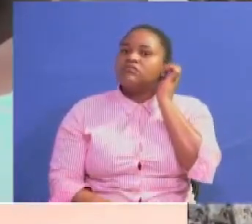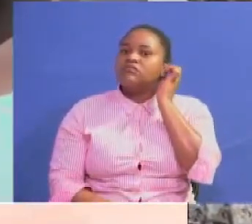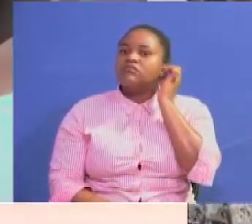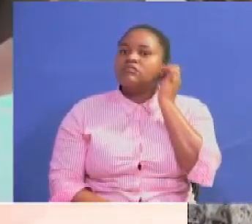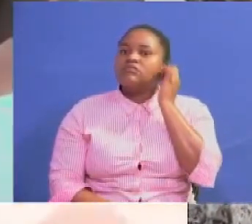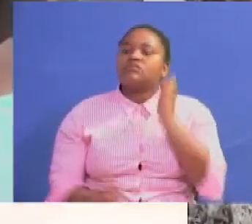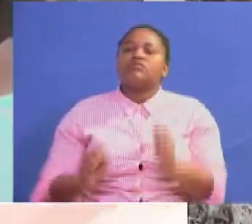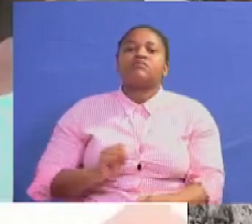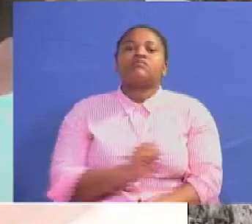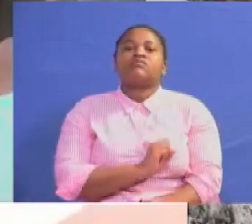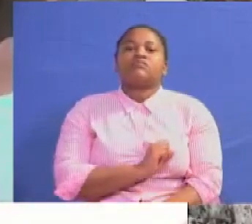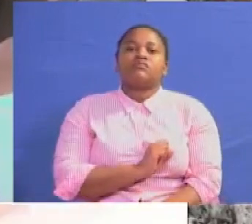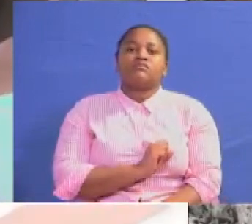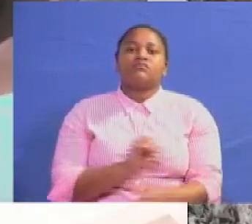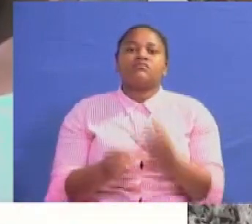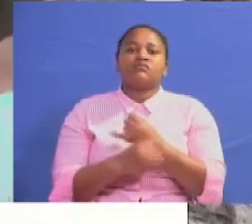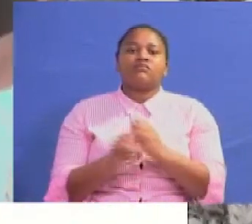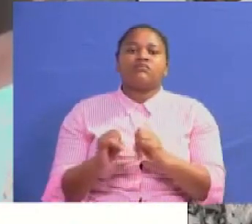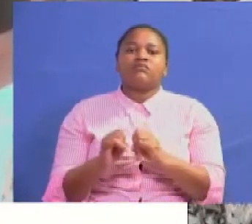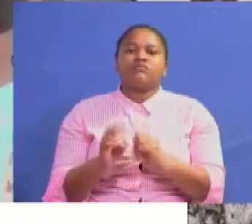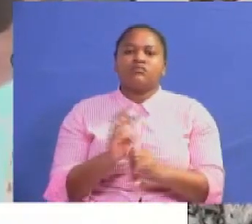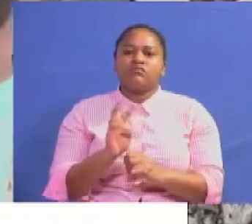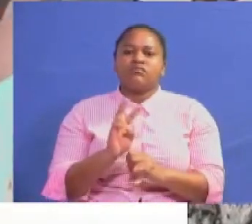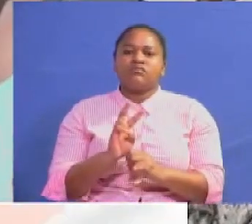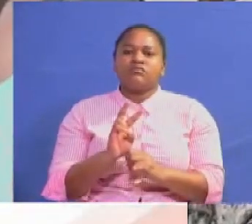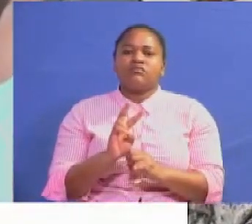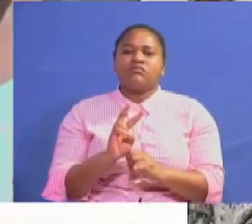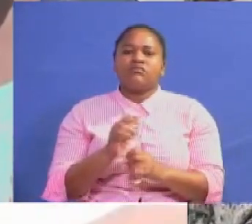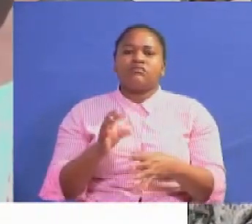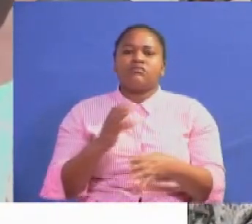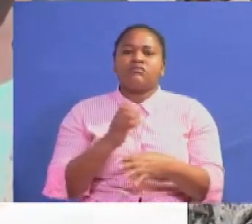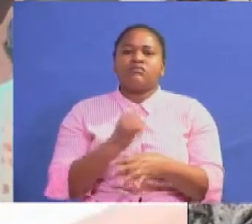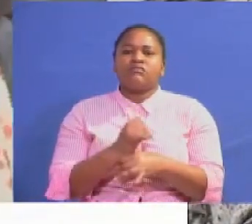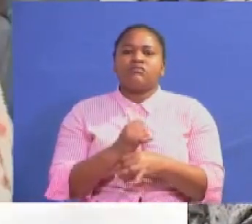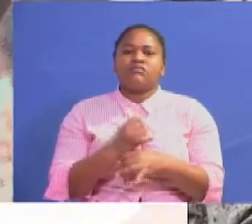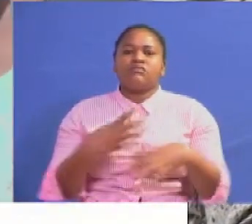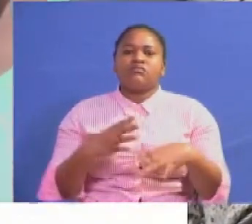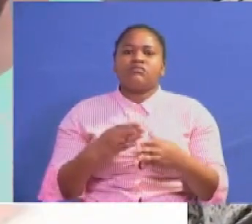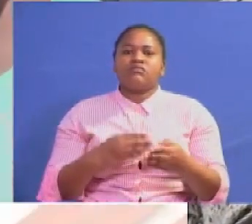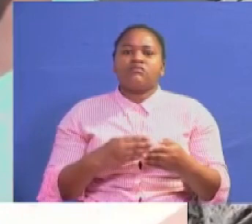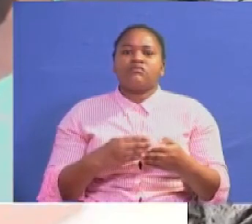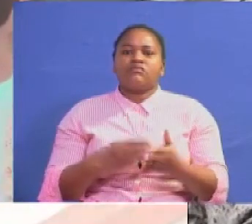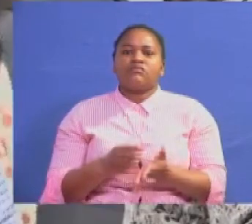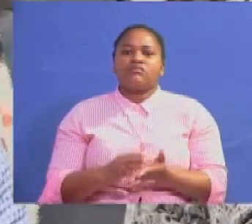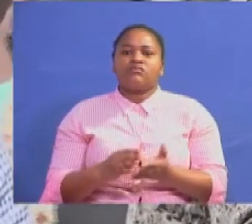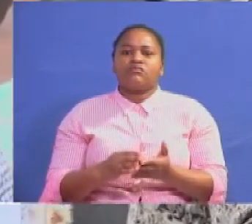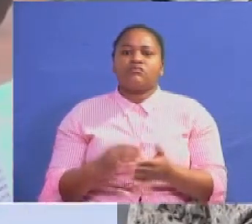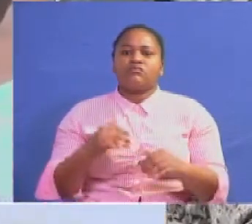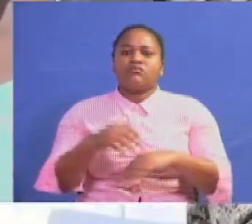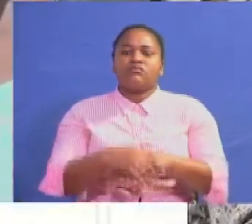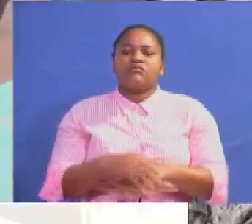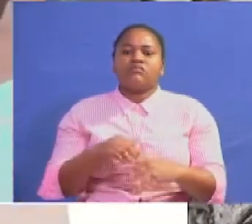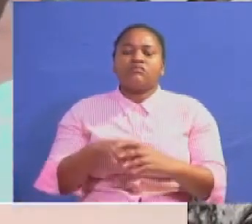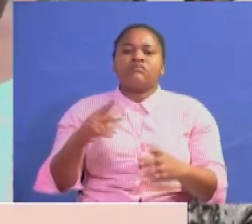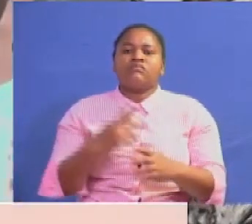The Senate clearly captured the predicaments of contractors and suppliers are facing in Kenya